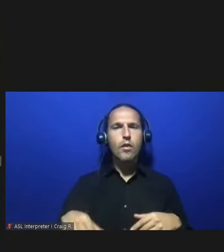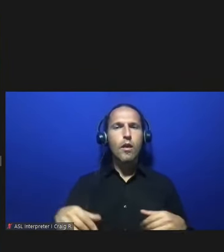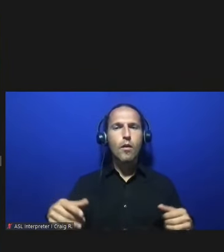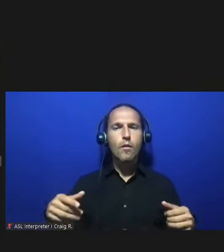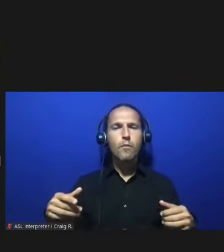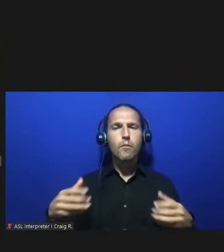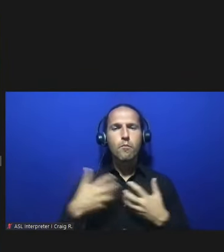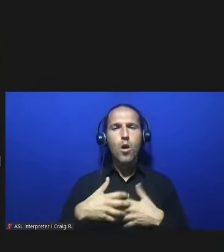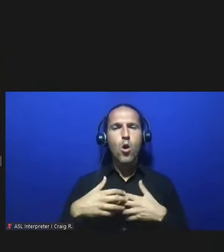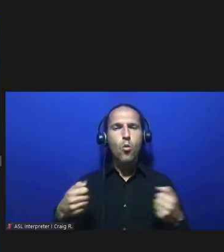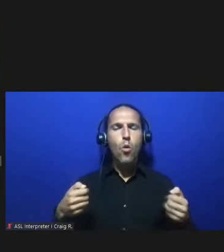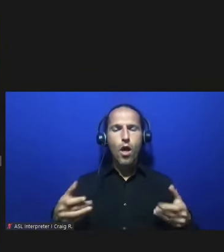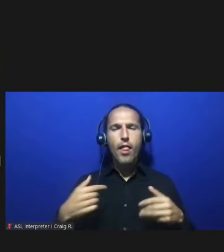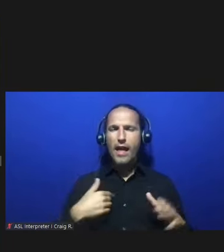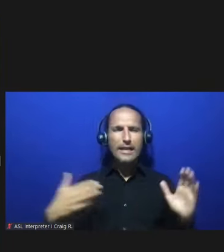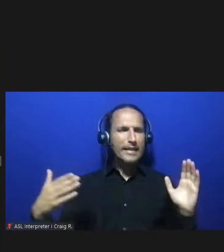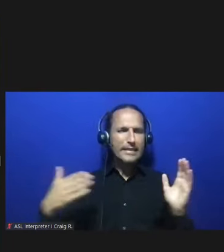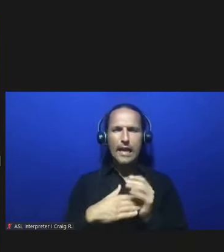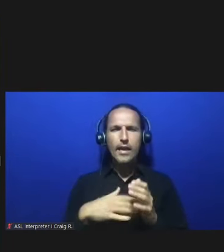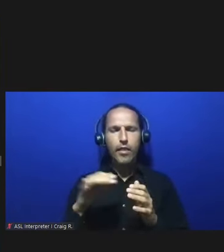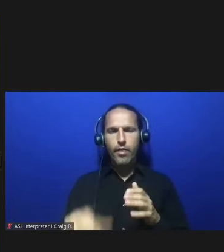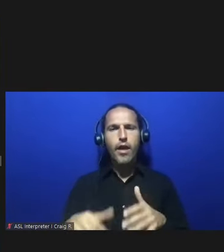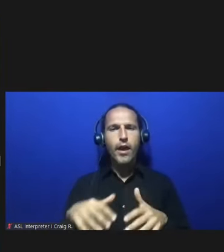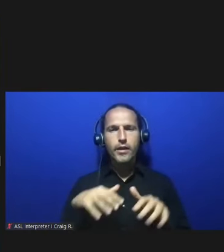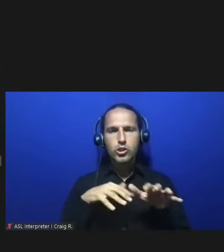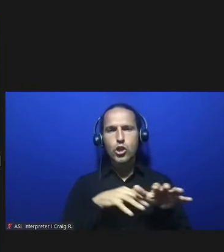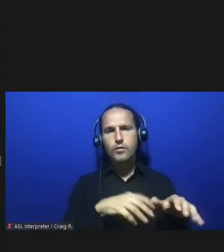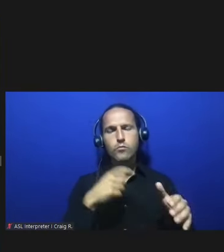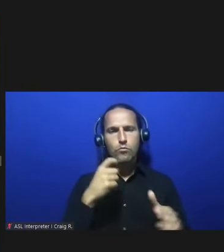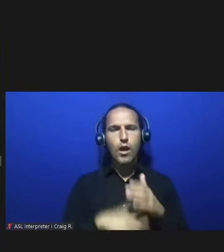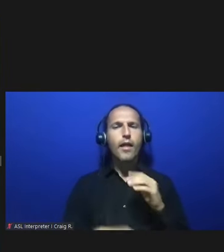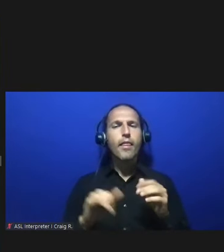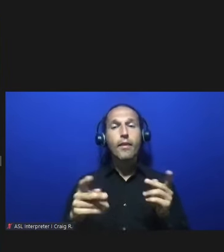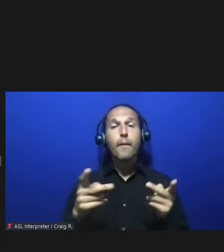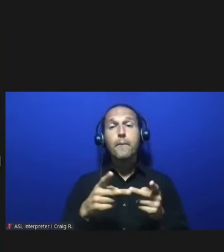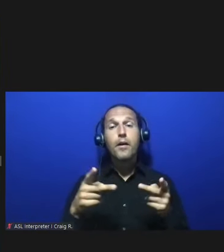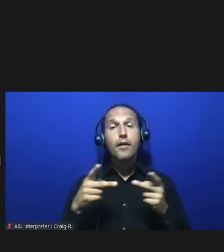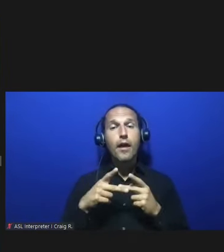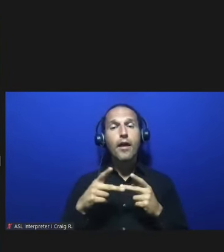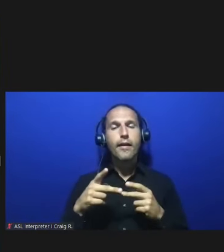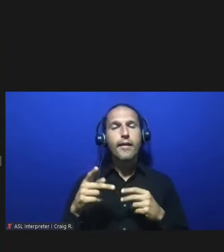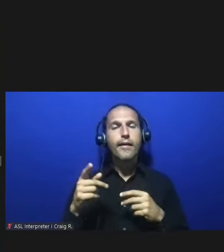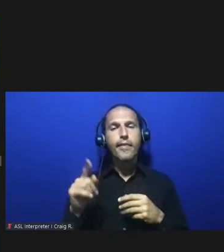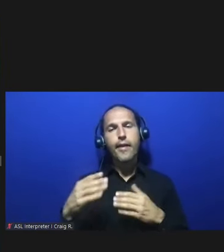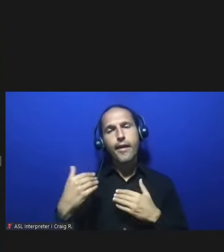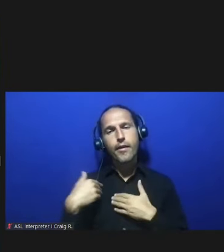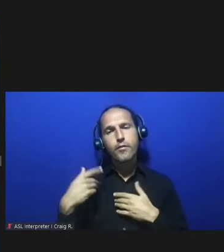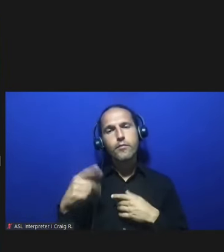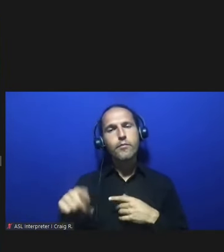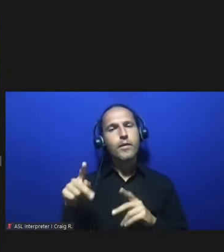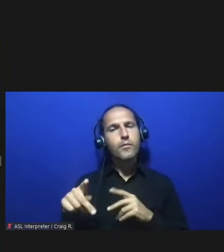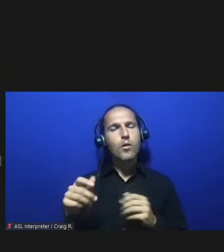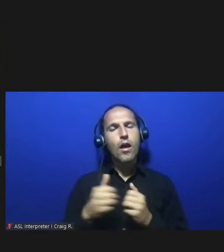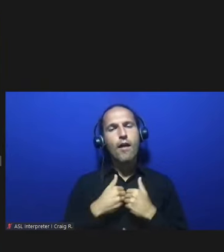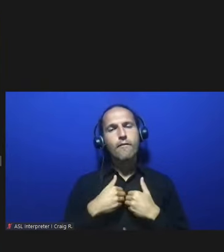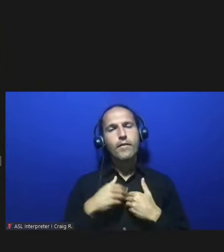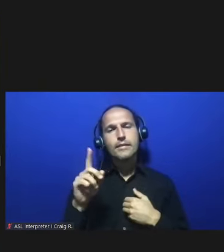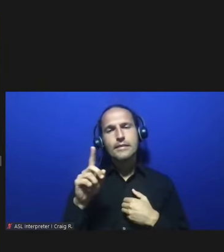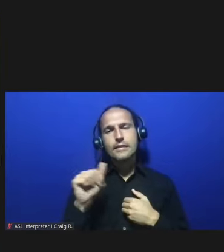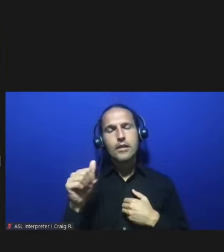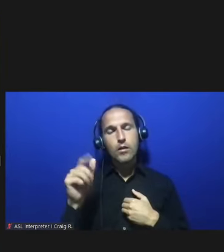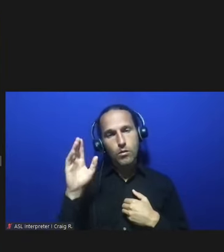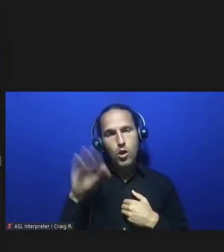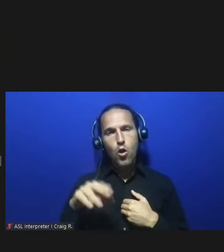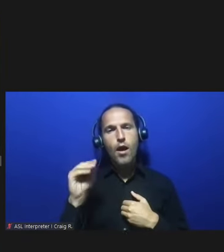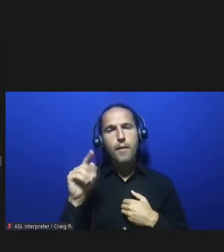full time. I am against congestion pricing because this places an undue burden on people with disabilities. We all know here that